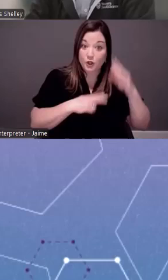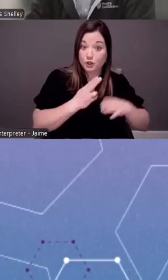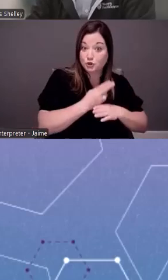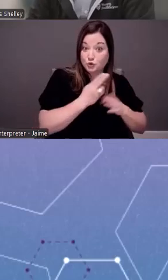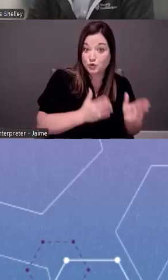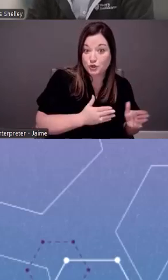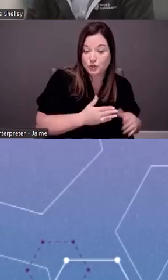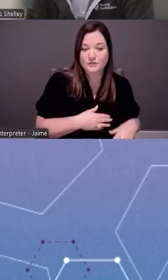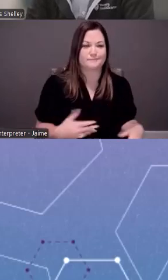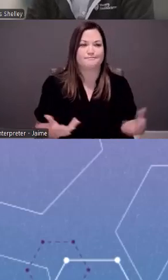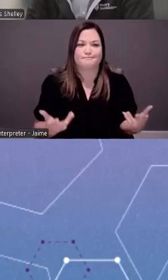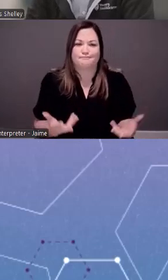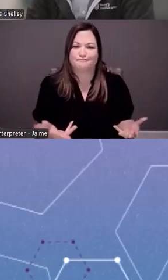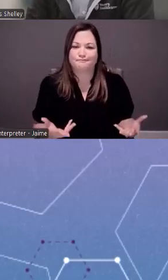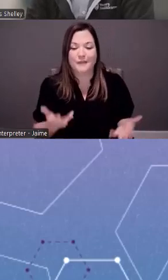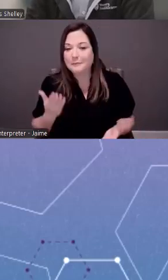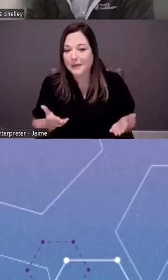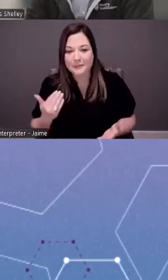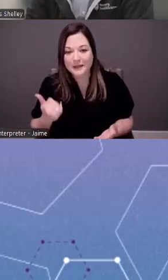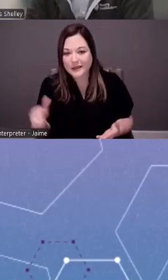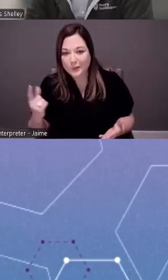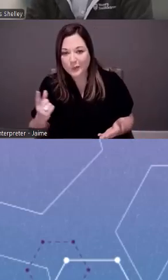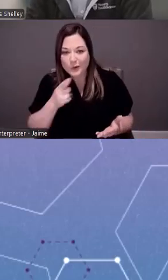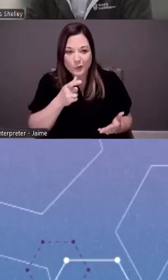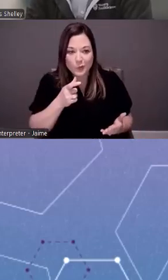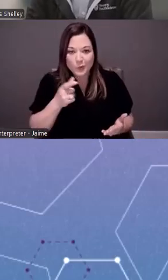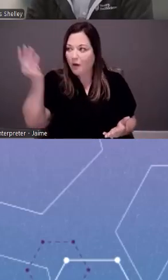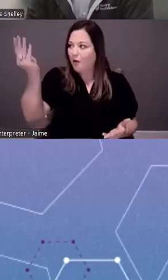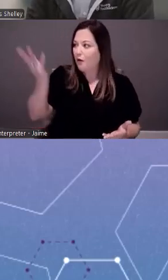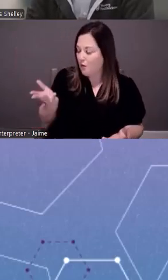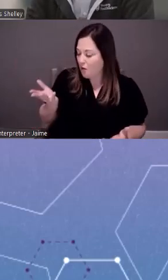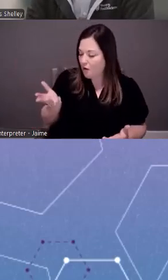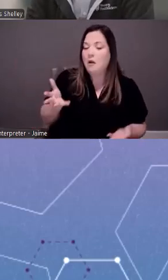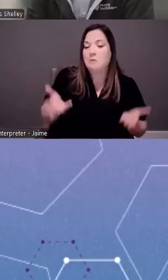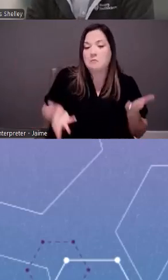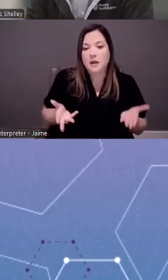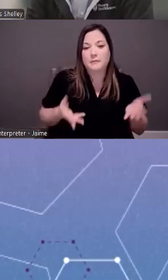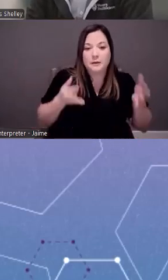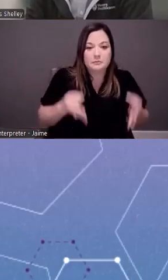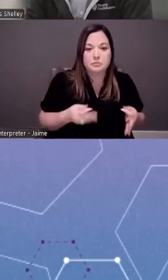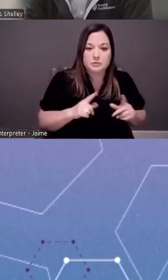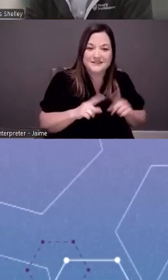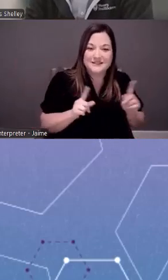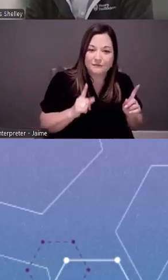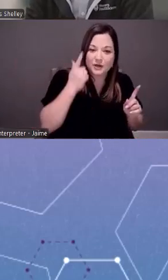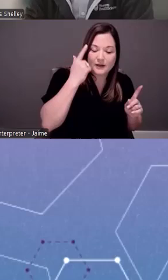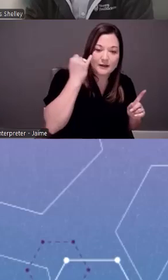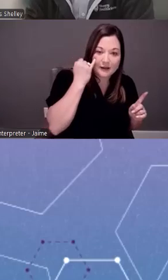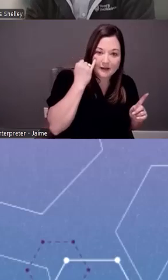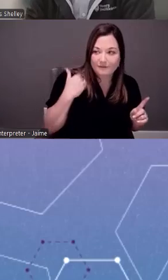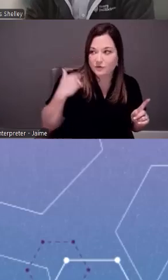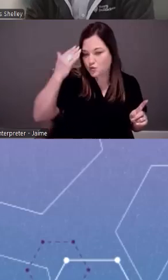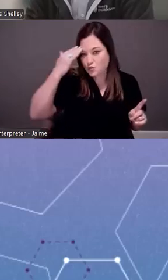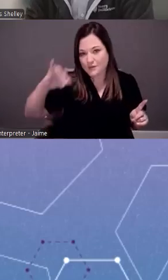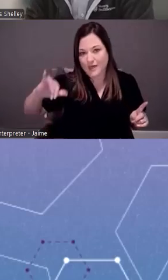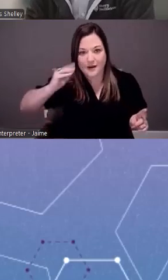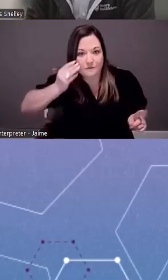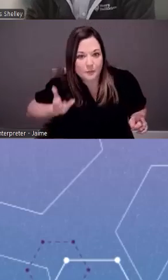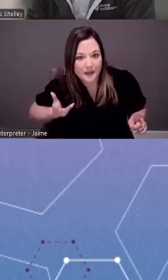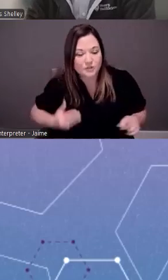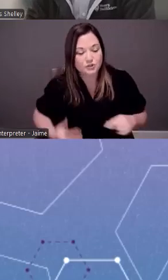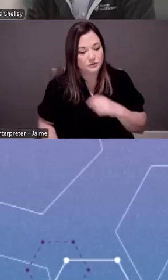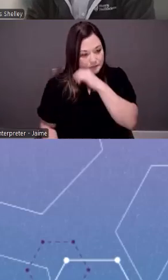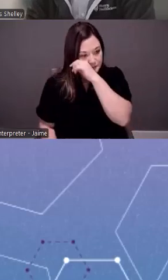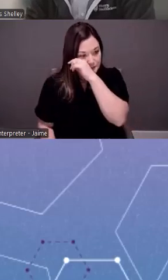who might make some decisions differently or might do things differently if they had access to that information or to that